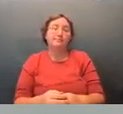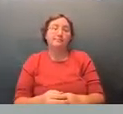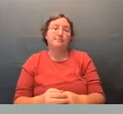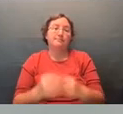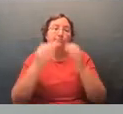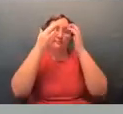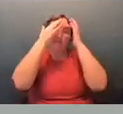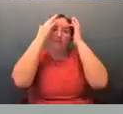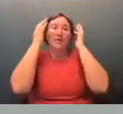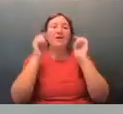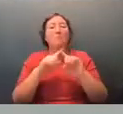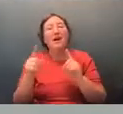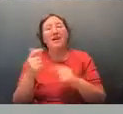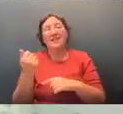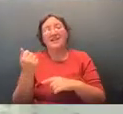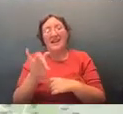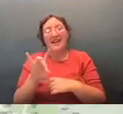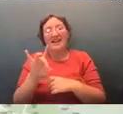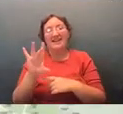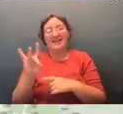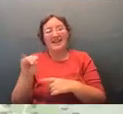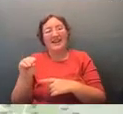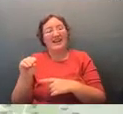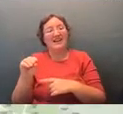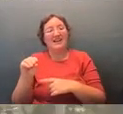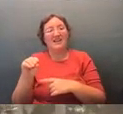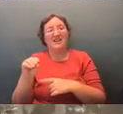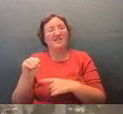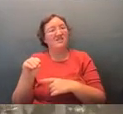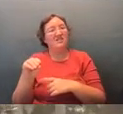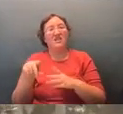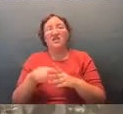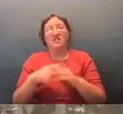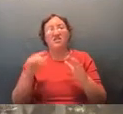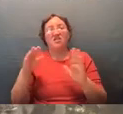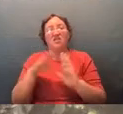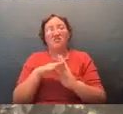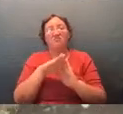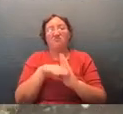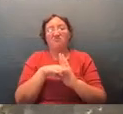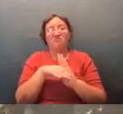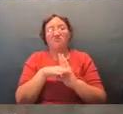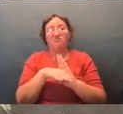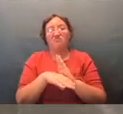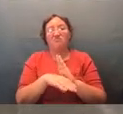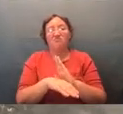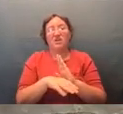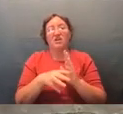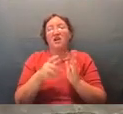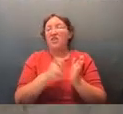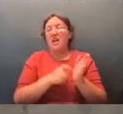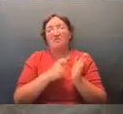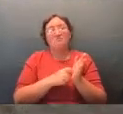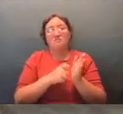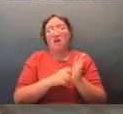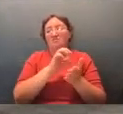by 1880, this area started declining. They had mined almost